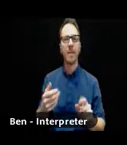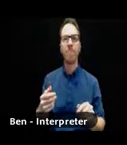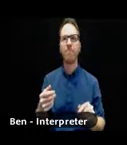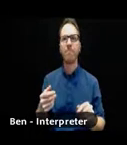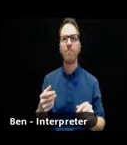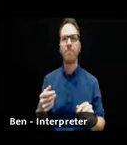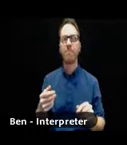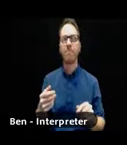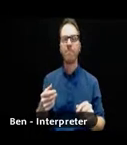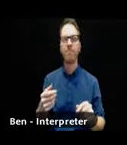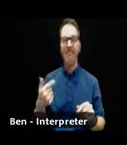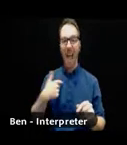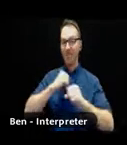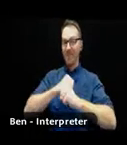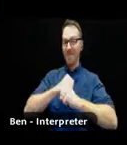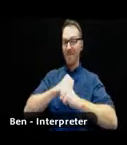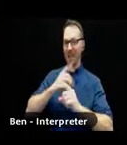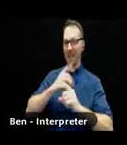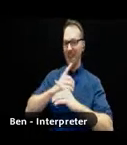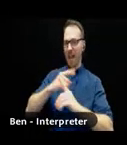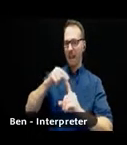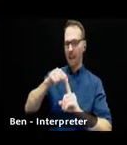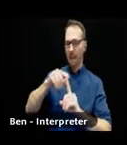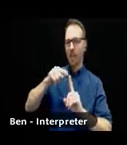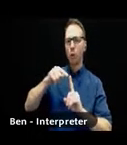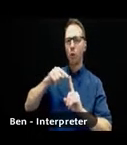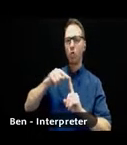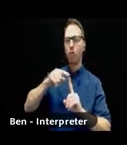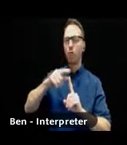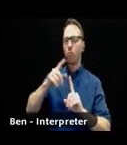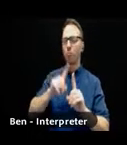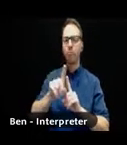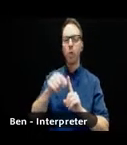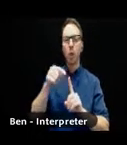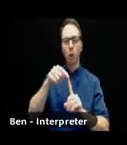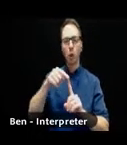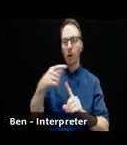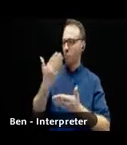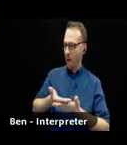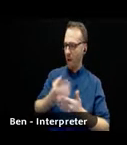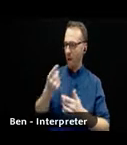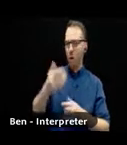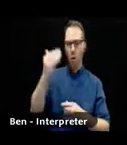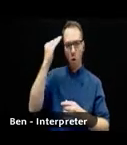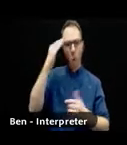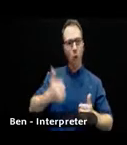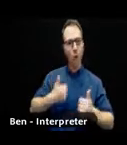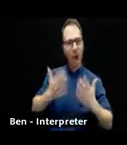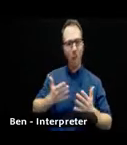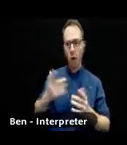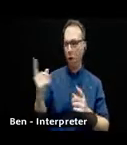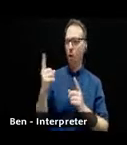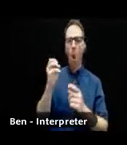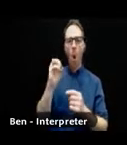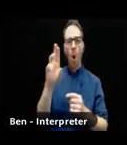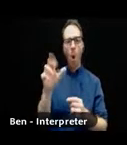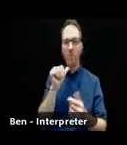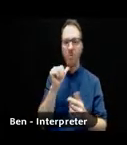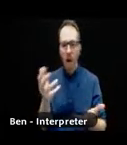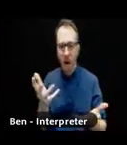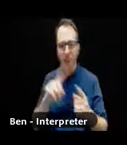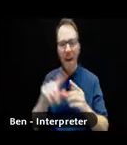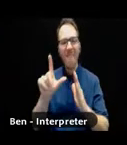was who I was defending, that it was someone who initially came onto my desk as someone who was known to be a survivor, or not, eventually